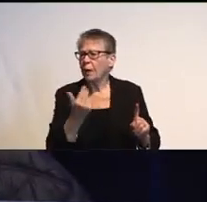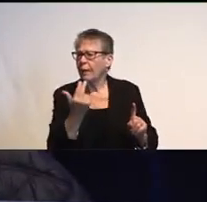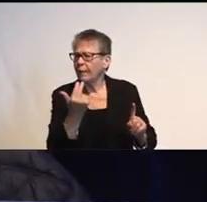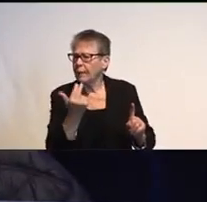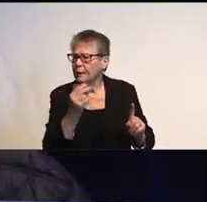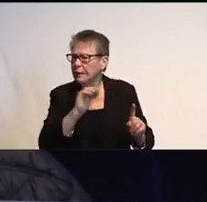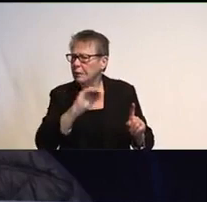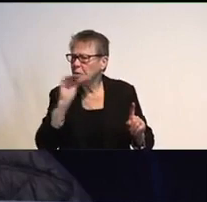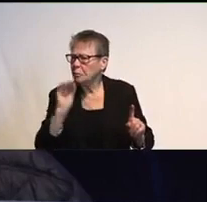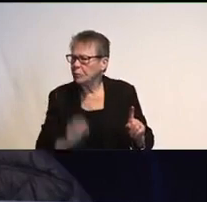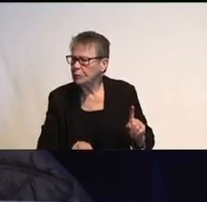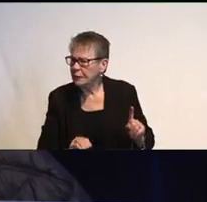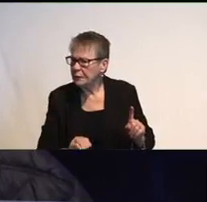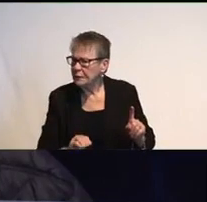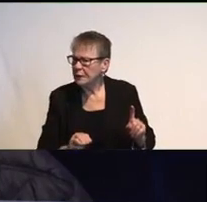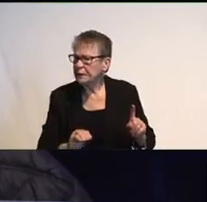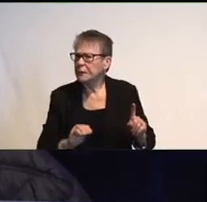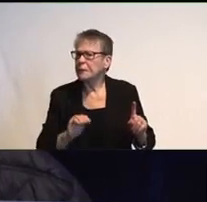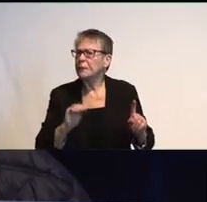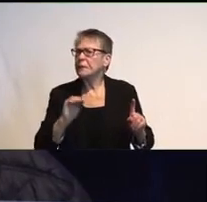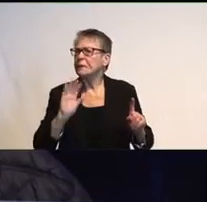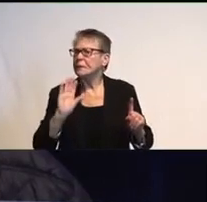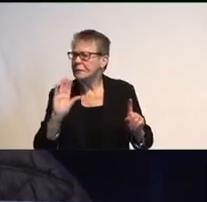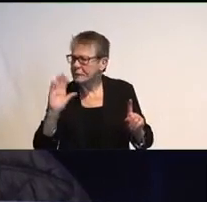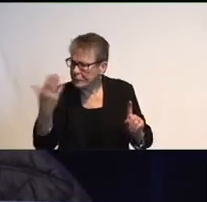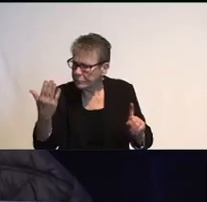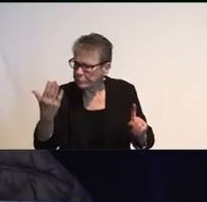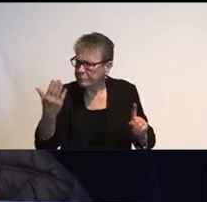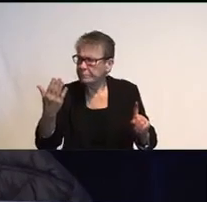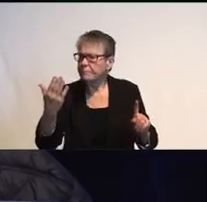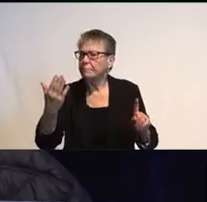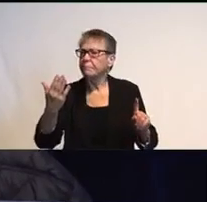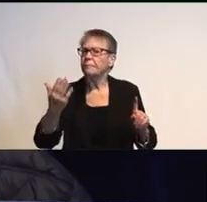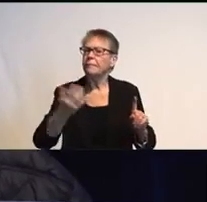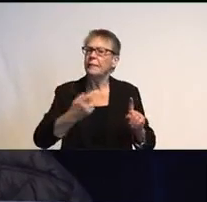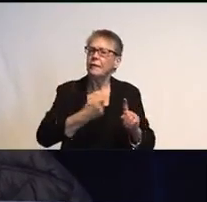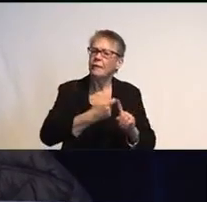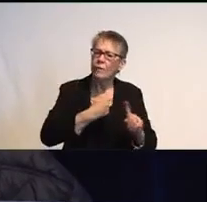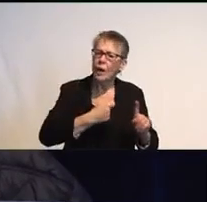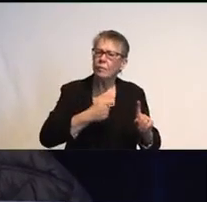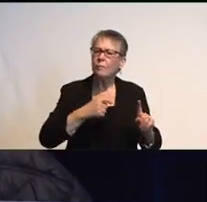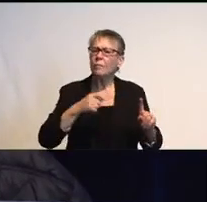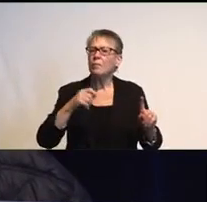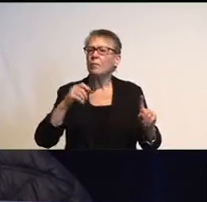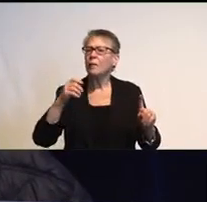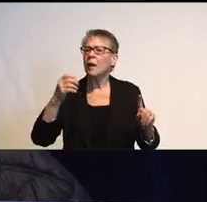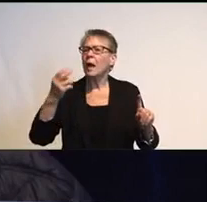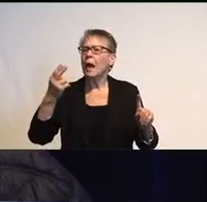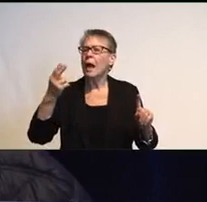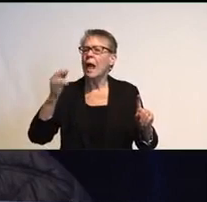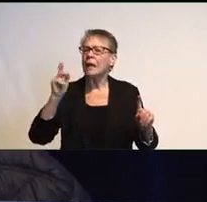and sequenced in our lab. So presumptive at Hackensack, out of the number of cases that they sequenced,